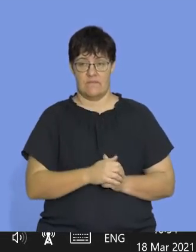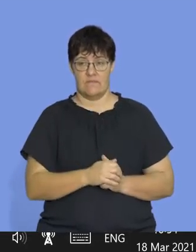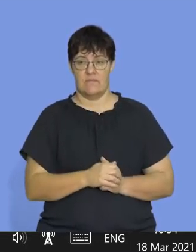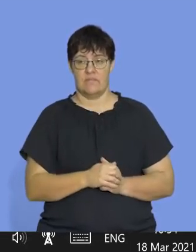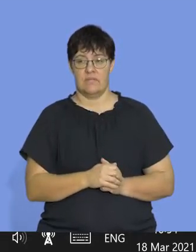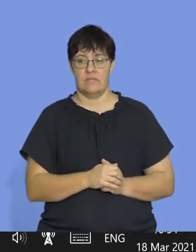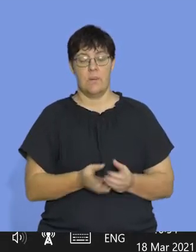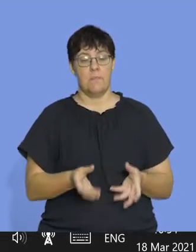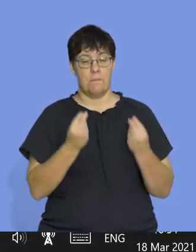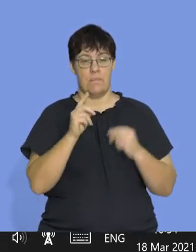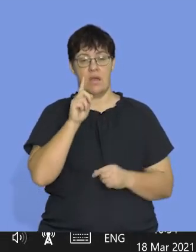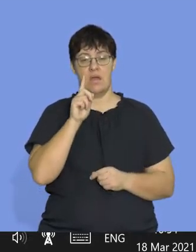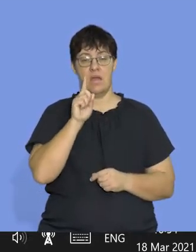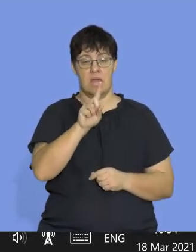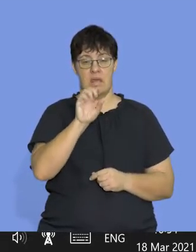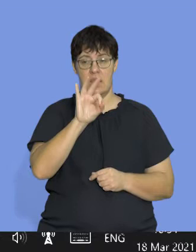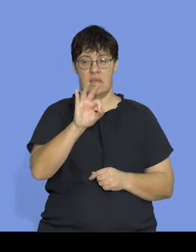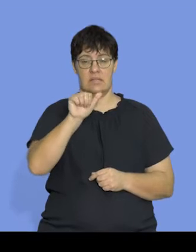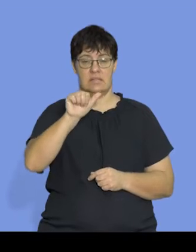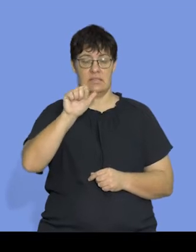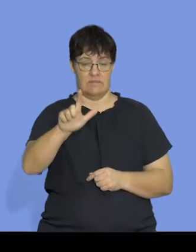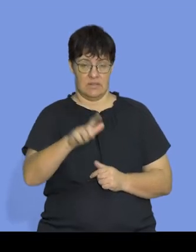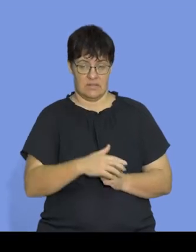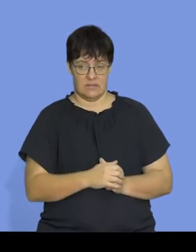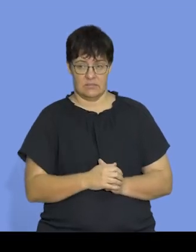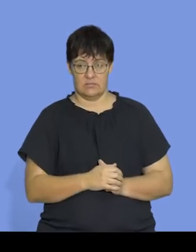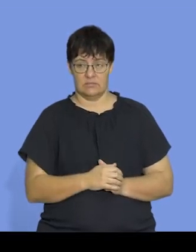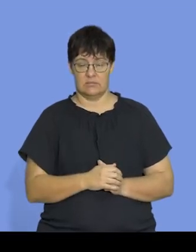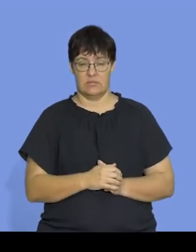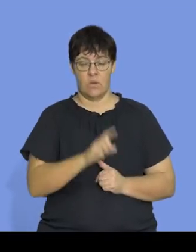gives us 1367, okay? So this is